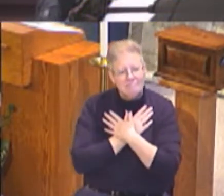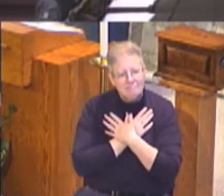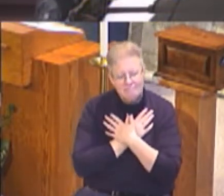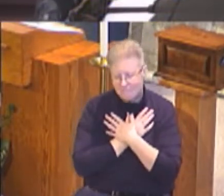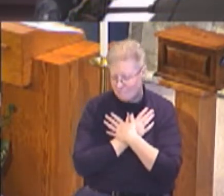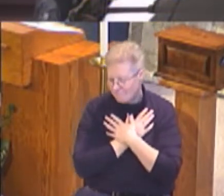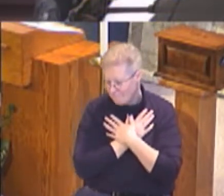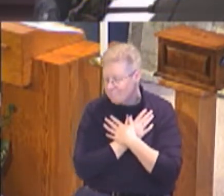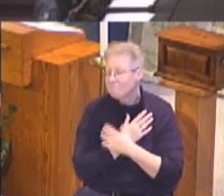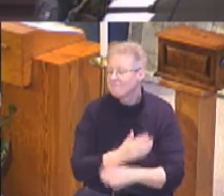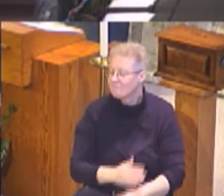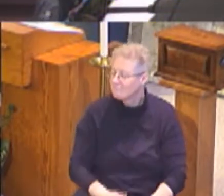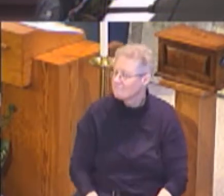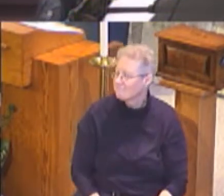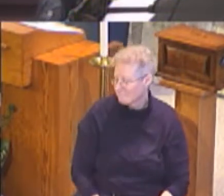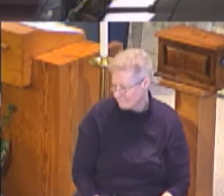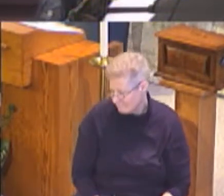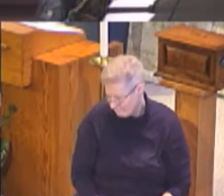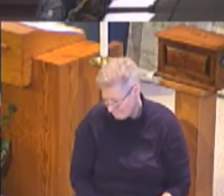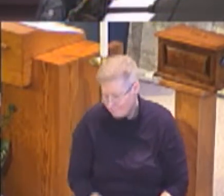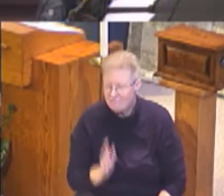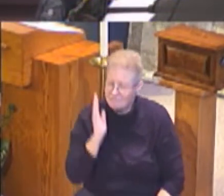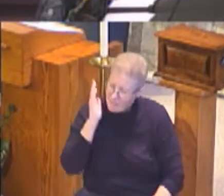You will have a pardon.